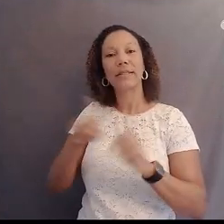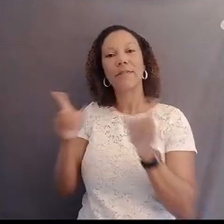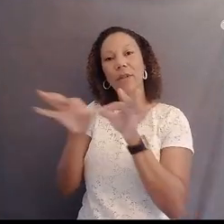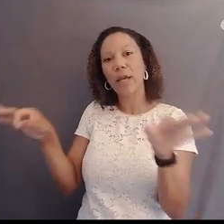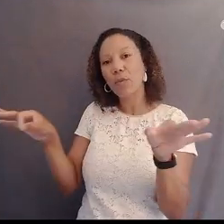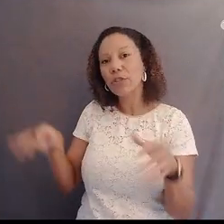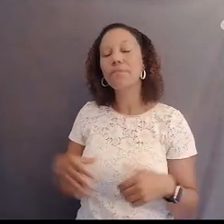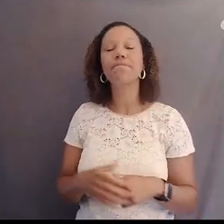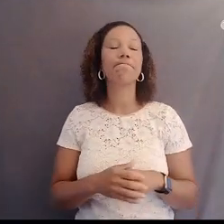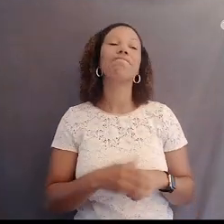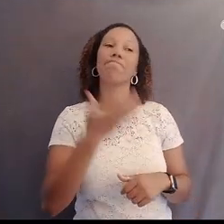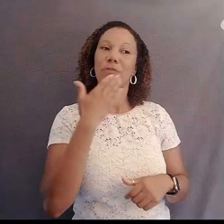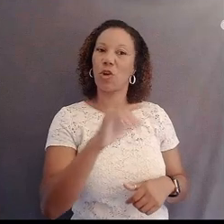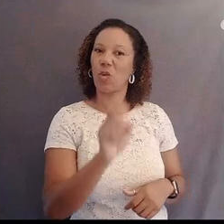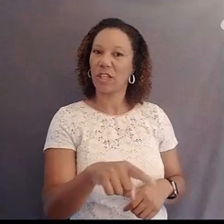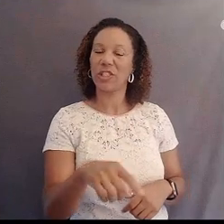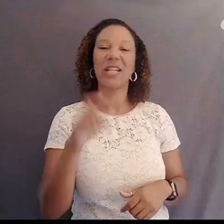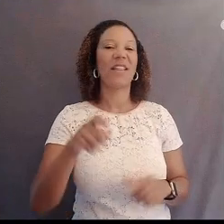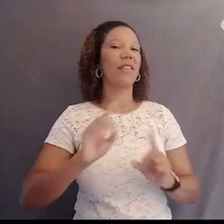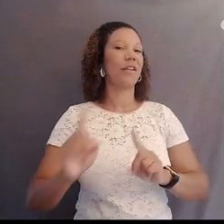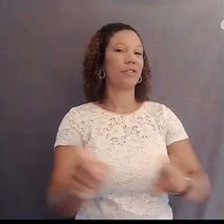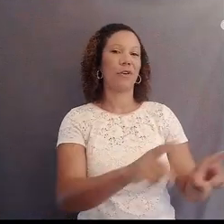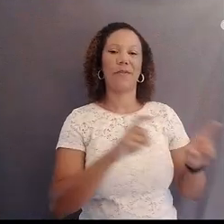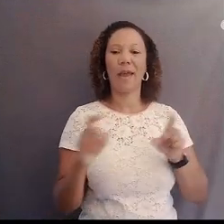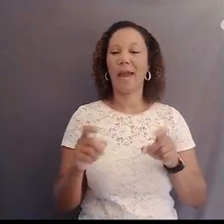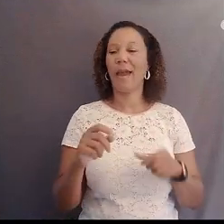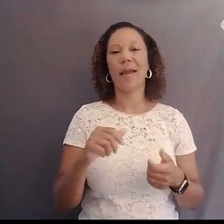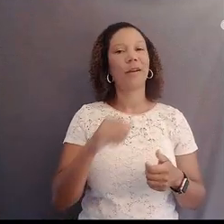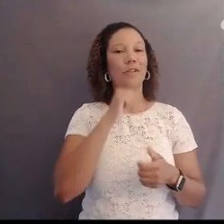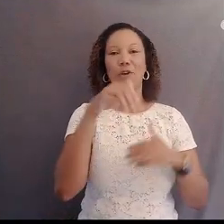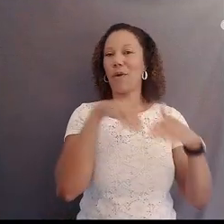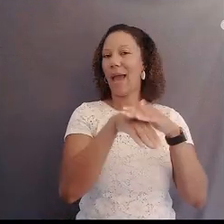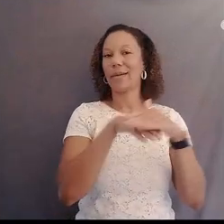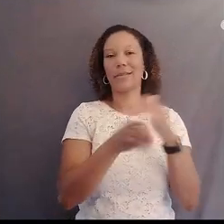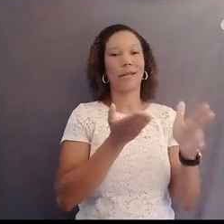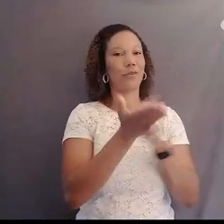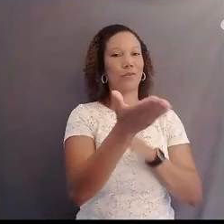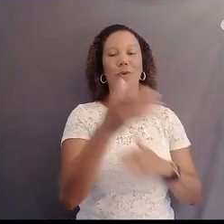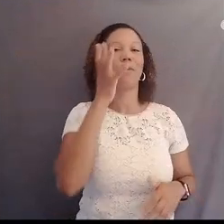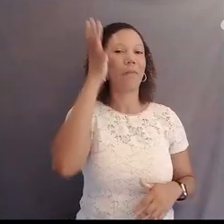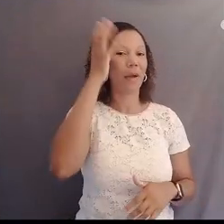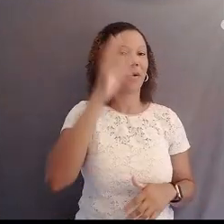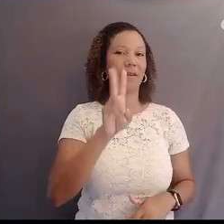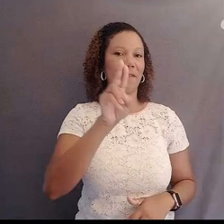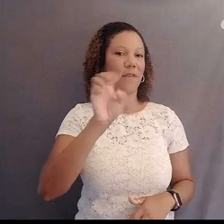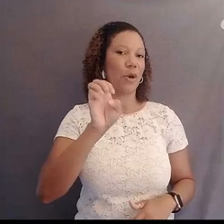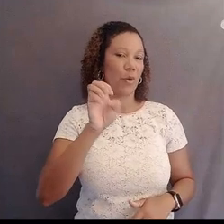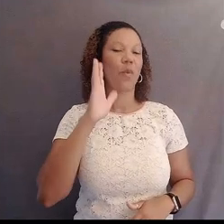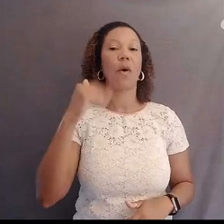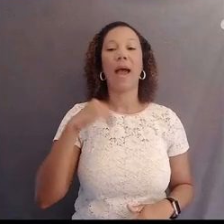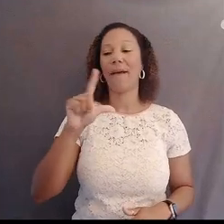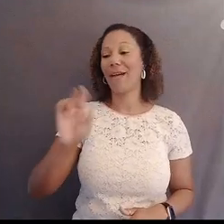this particular survey, no, there's no need to go through Parent View. It'll be a simple link. You can go through it through